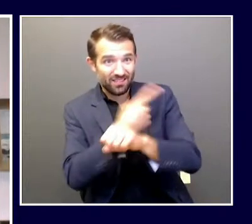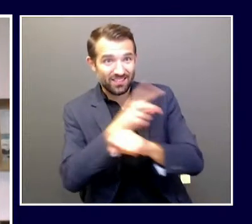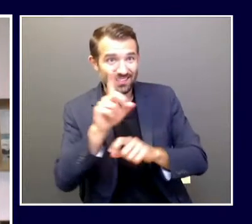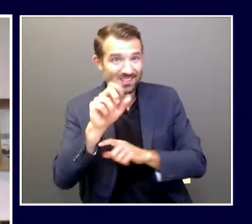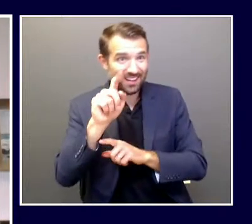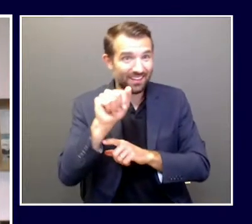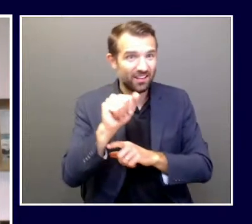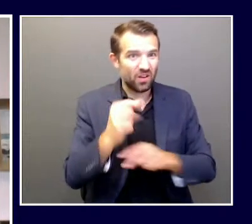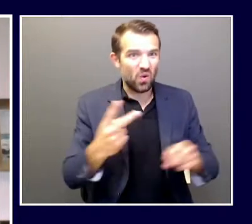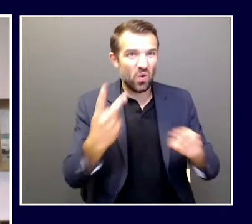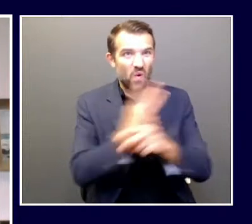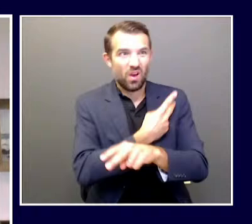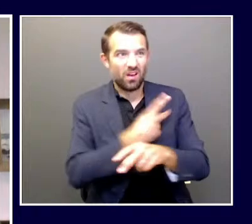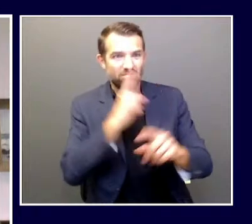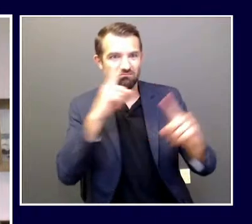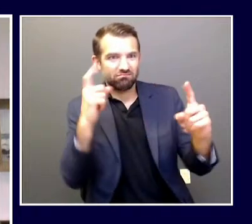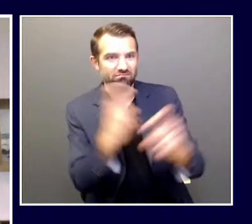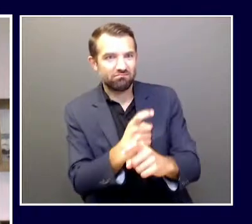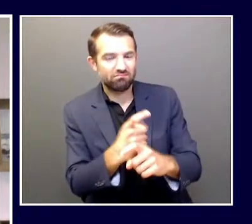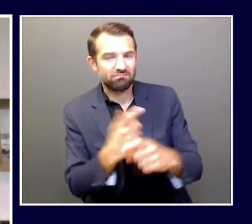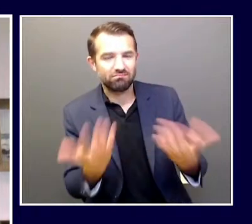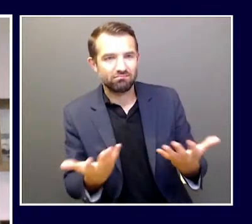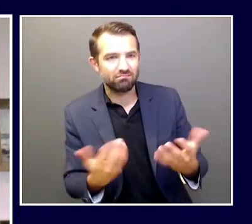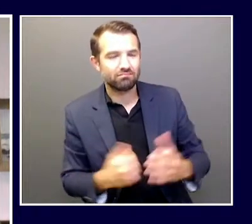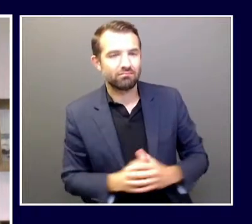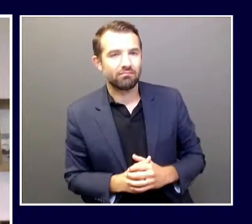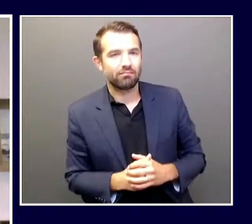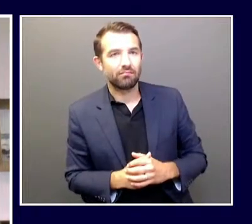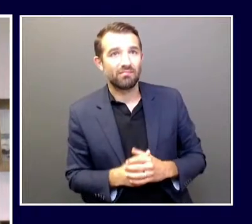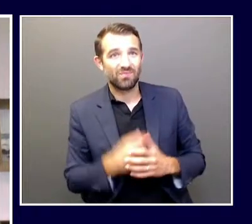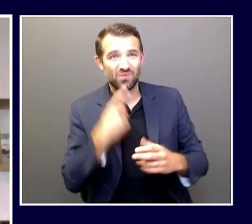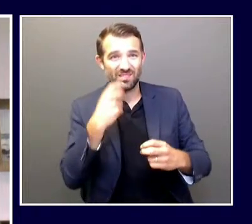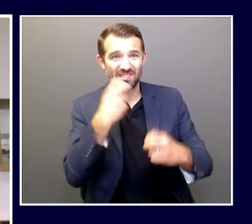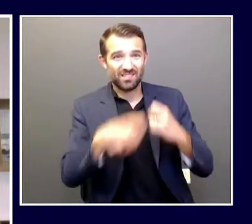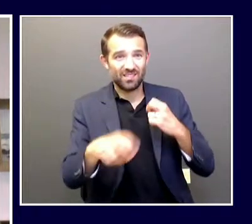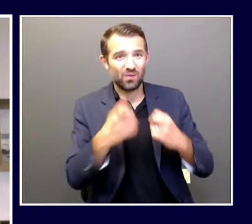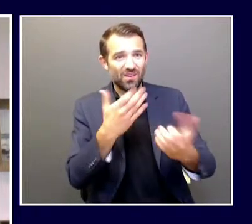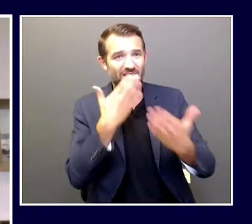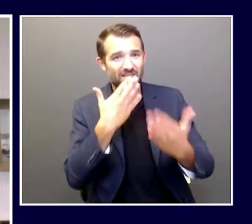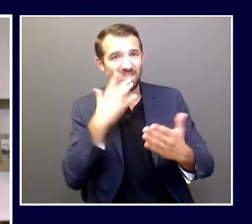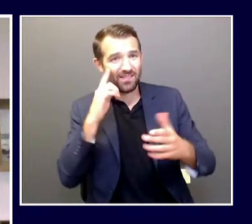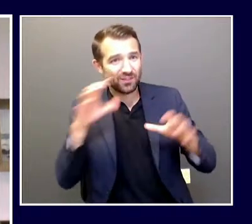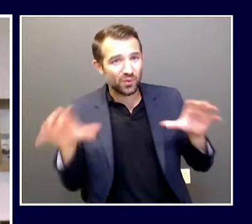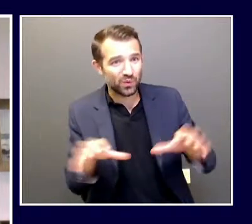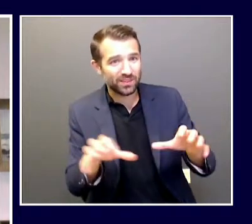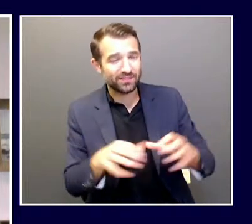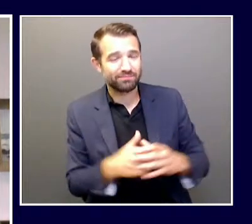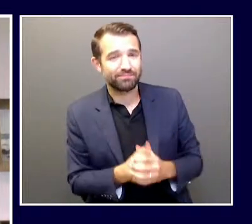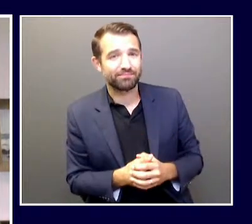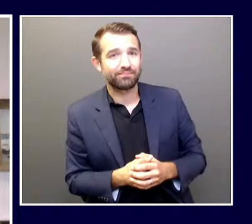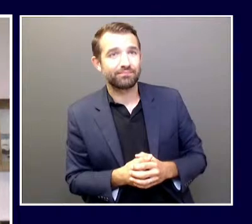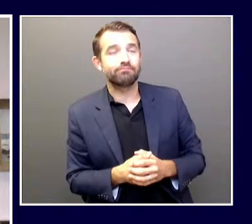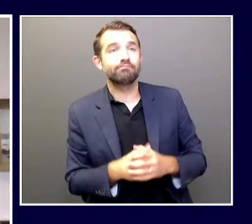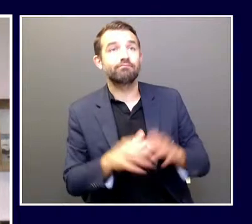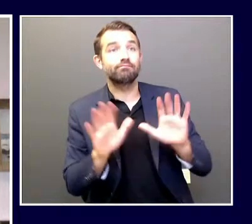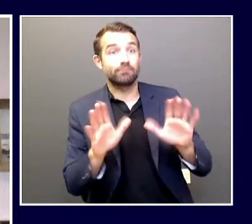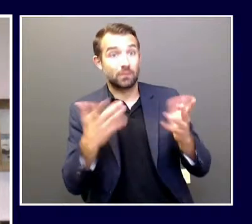not changed. Vaccinated people remain safer than they've been for the past year and a